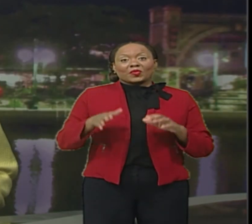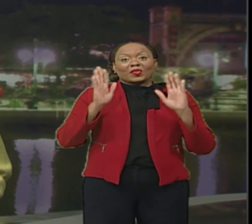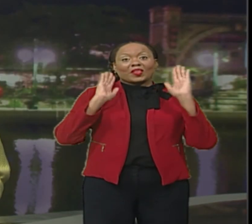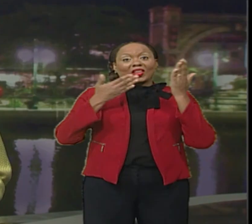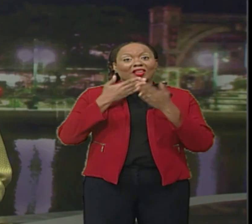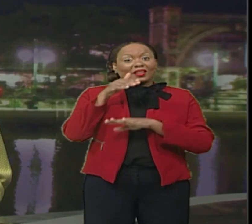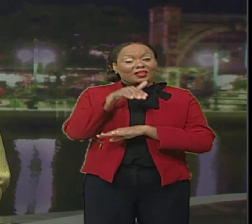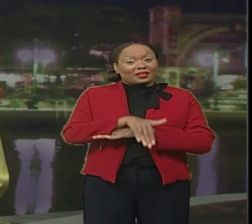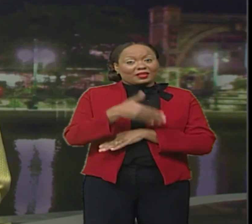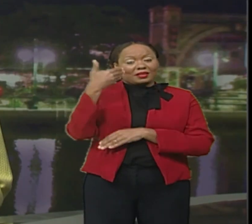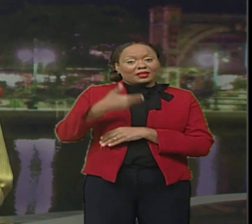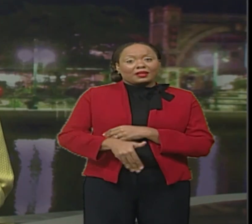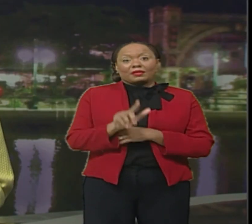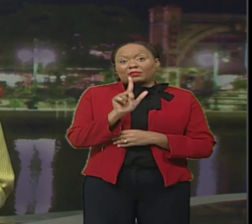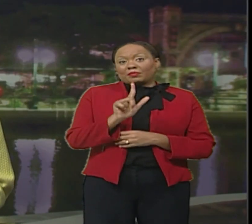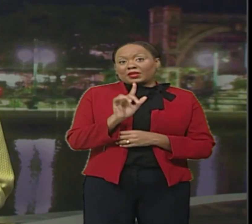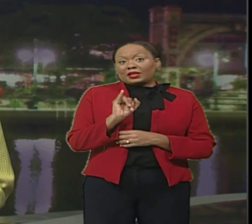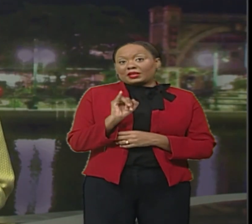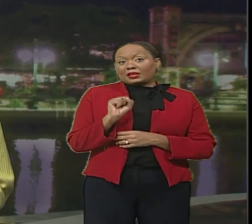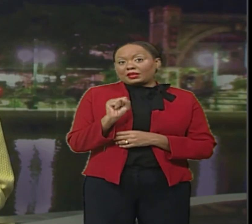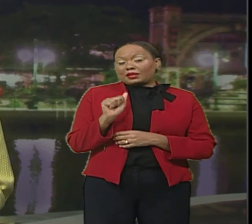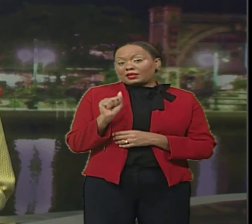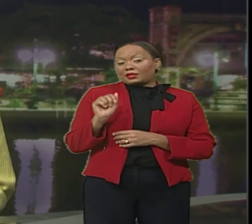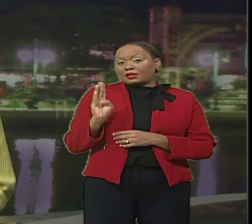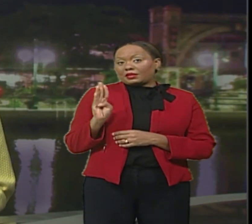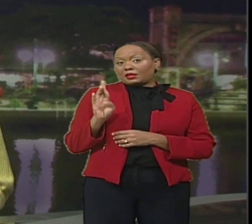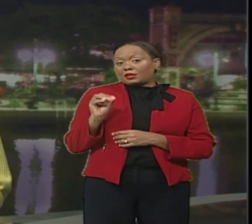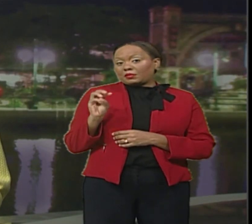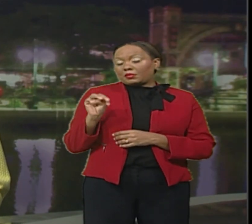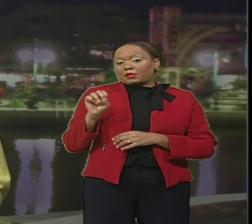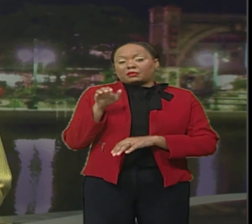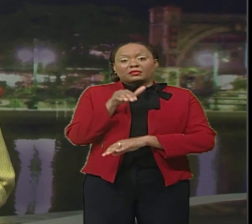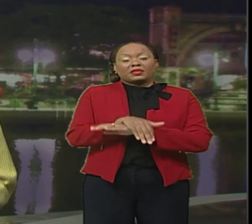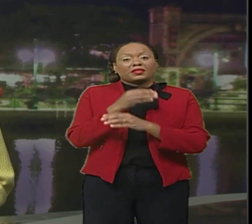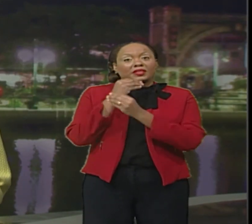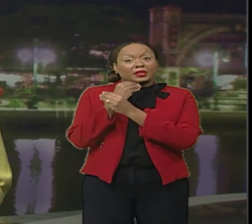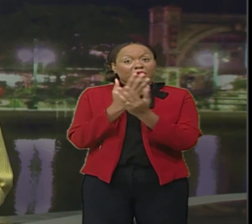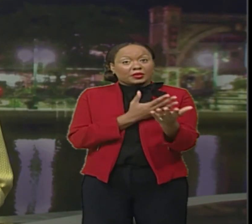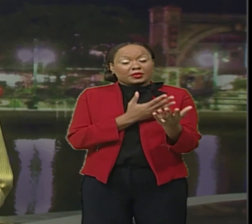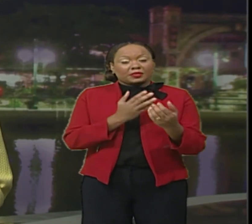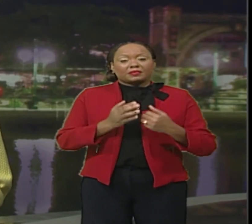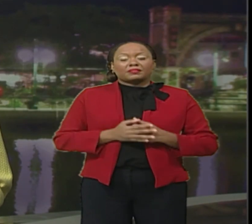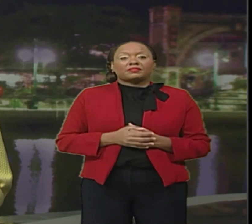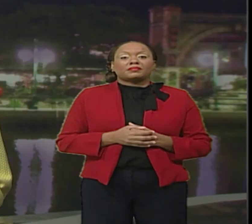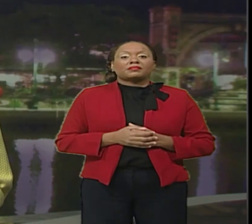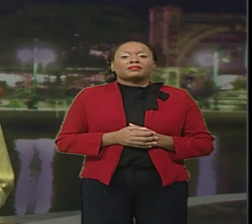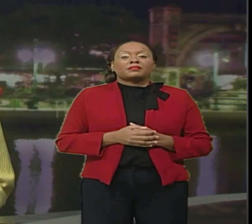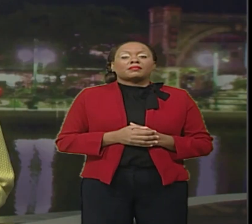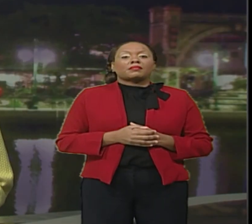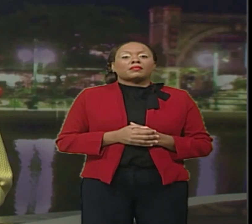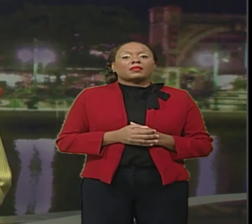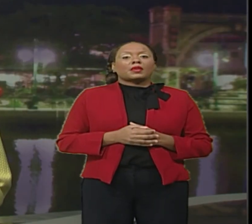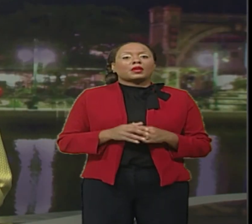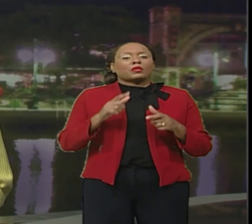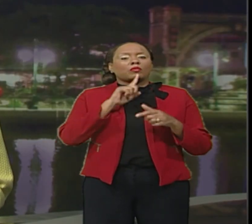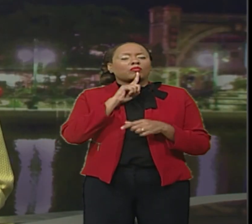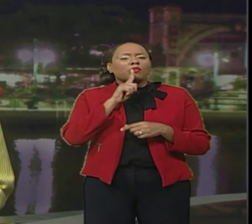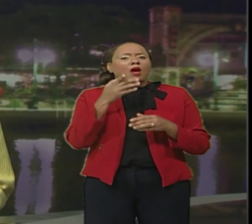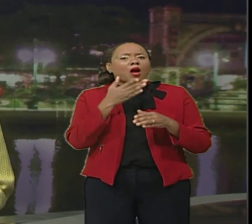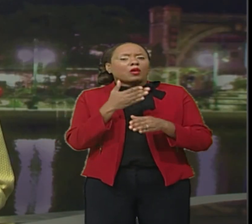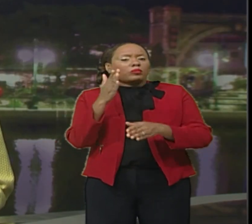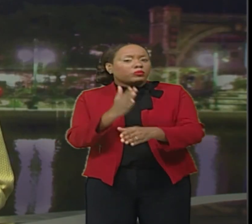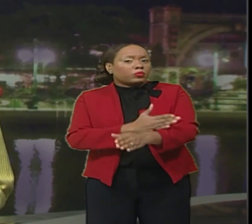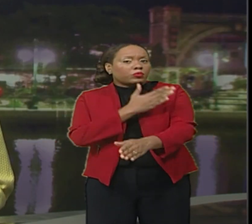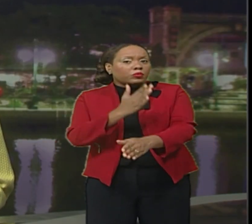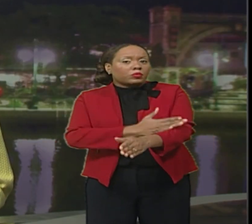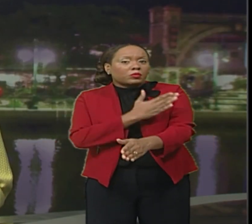Very good evening to you. I'm Lisa Broom with the CBC Evening News. In our top story tonight, a major upgrade is on the